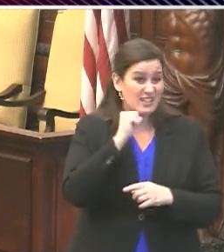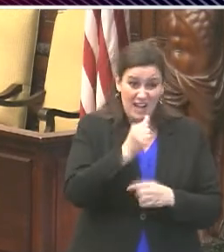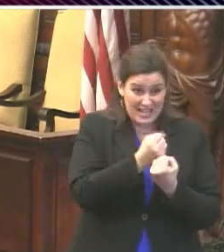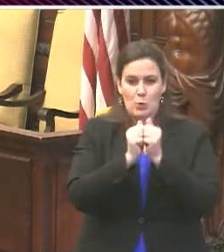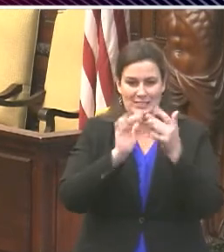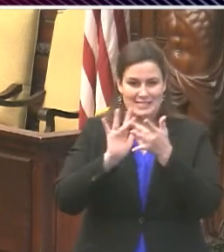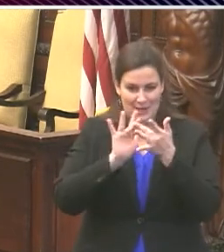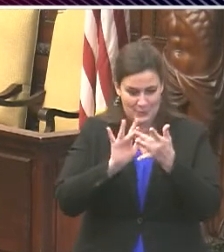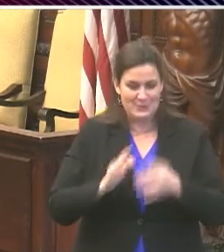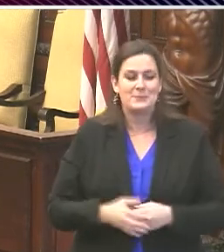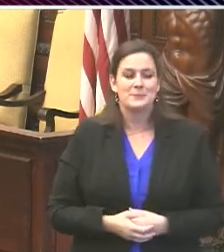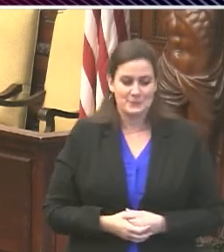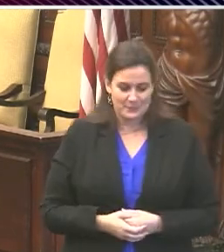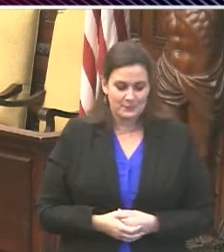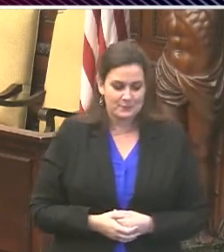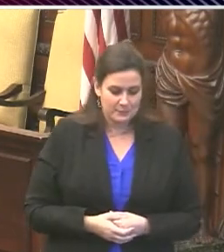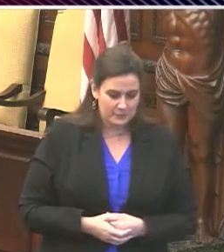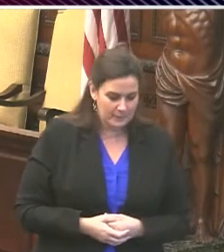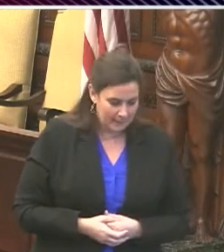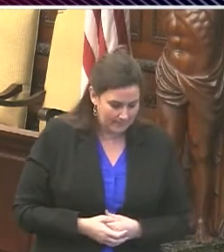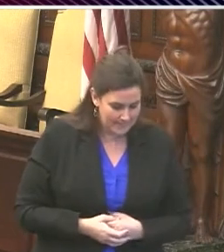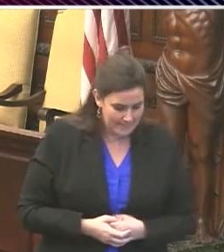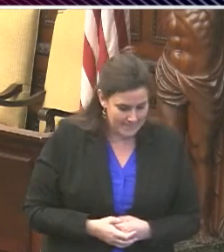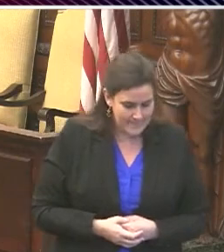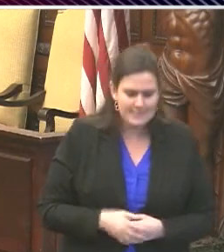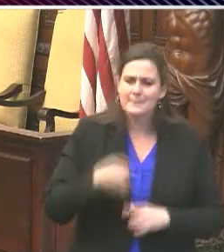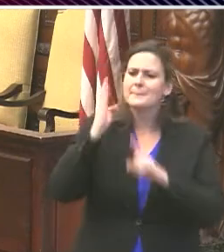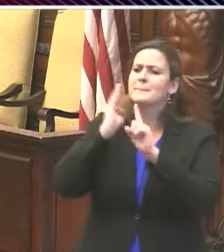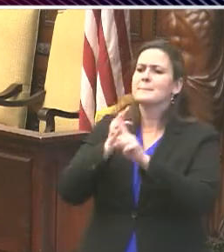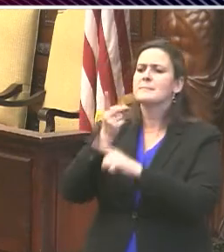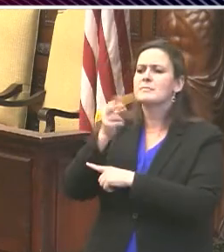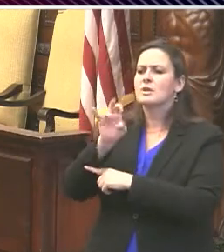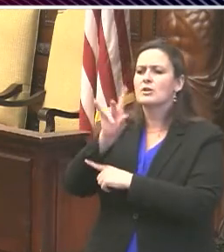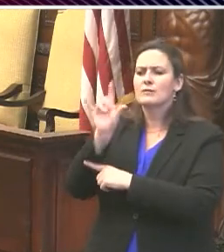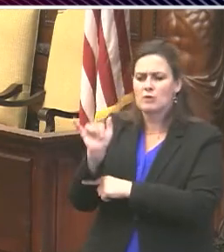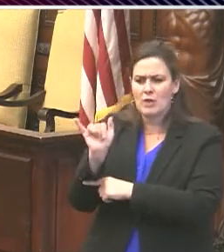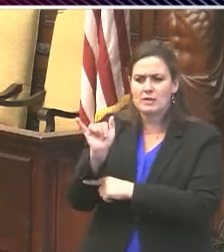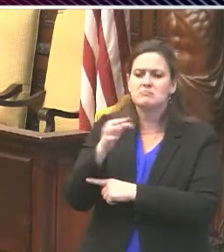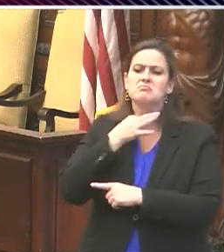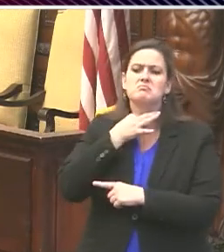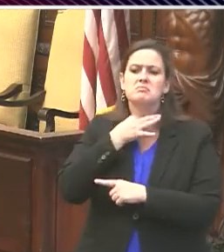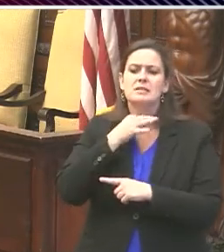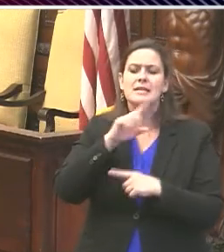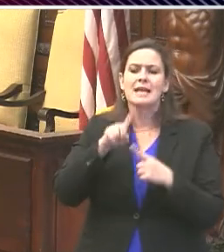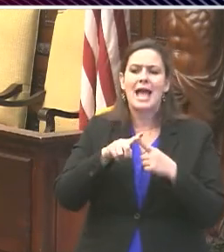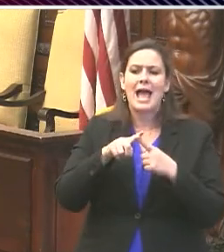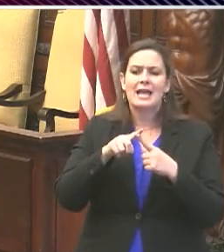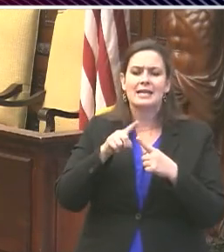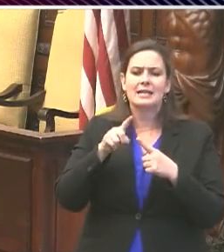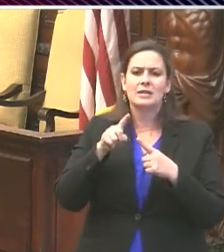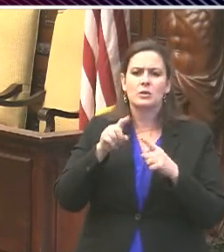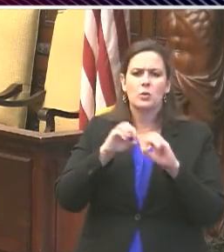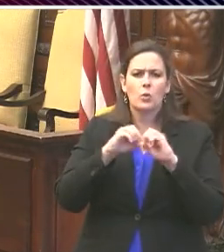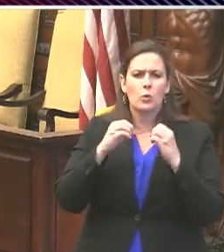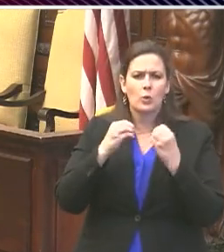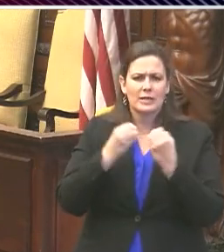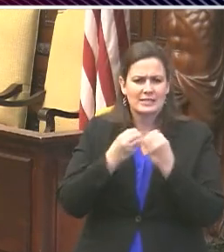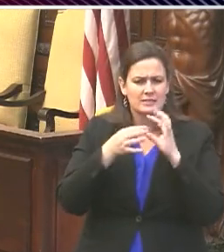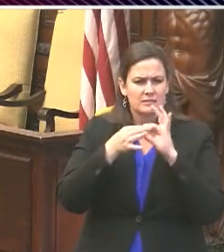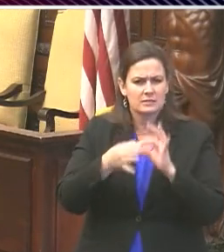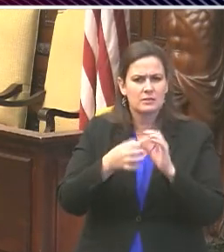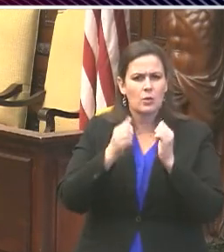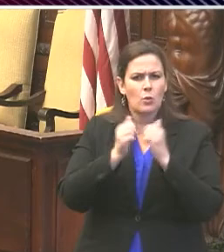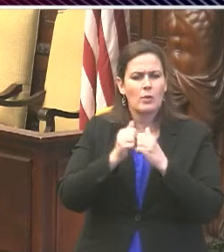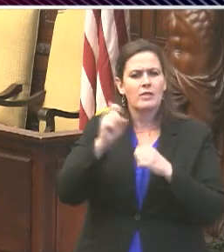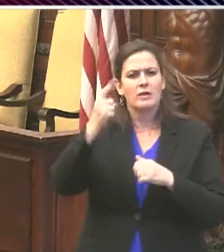no. One final one for Dr. Farley. Has any other high schools in Philadelphia reached out to you about Governor Wolf's